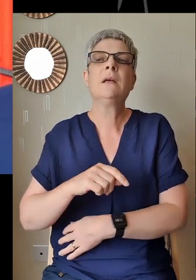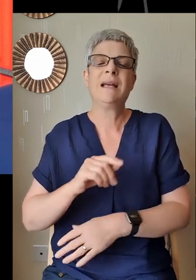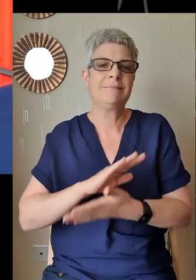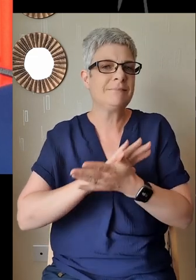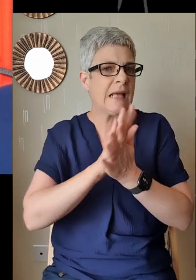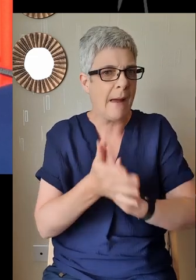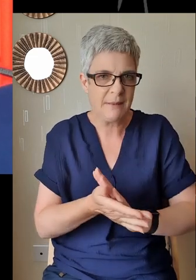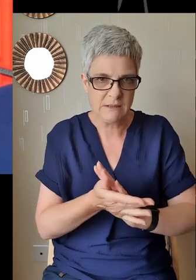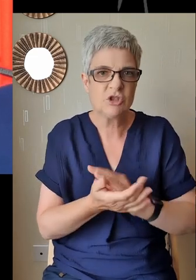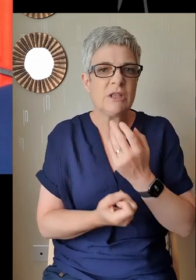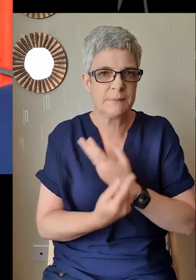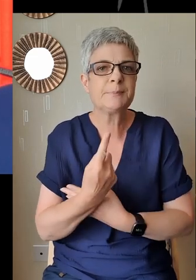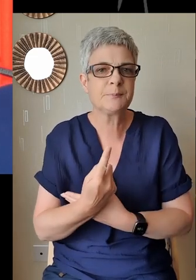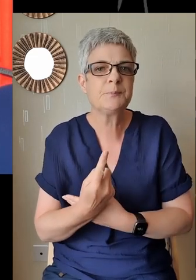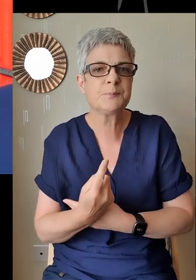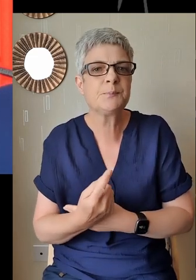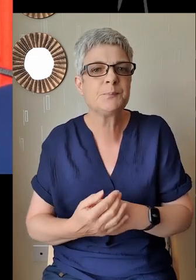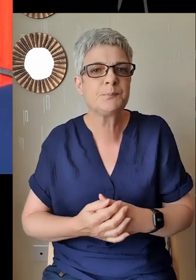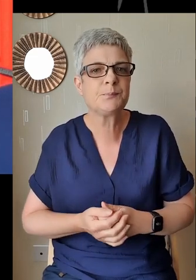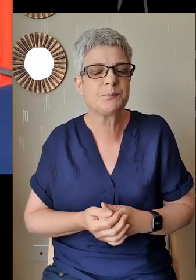damage followed.